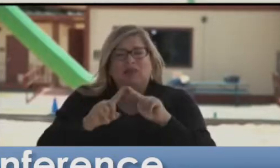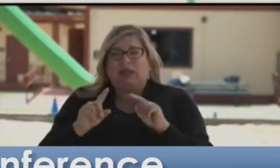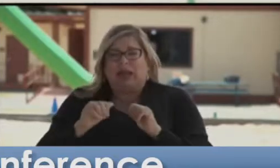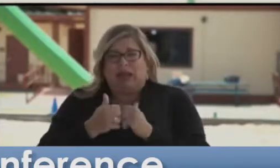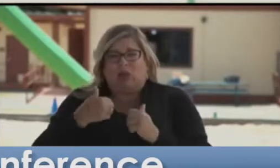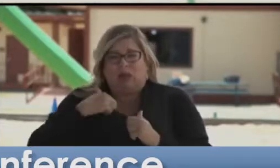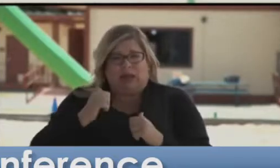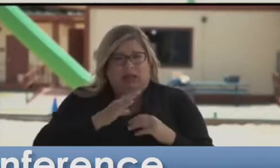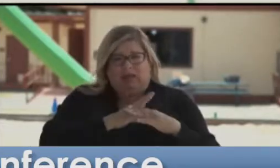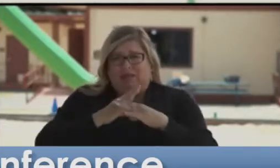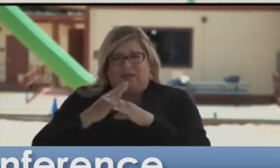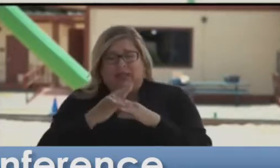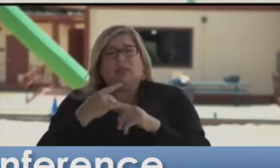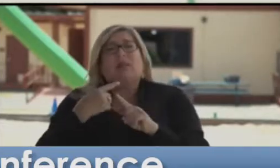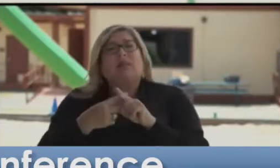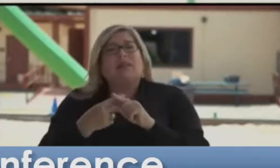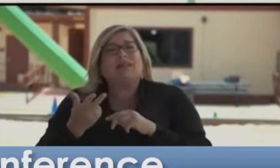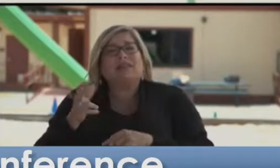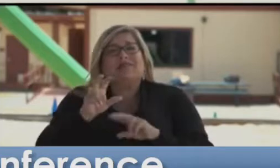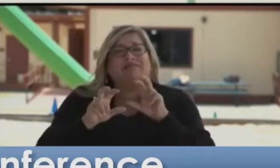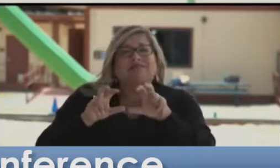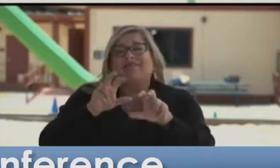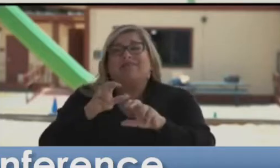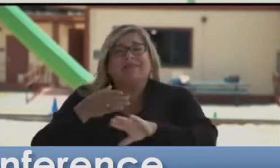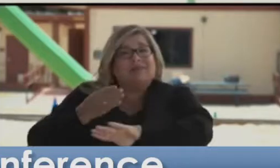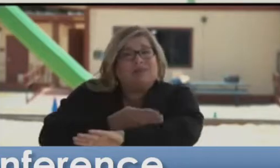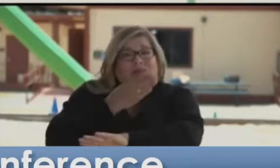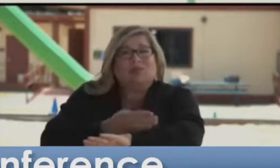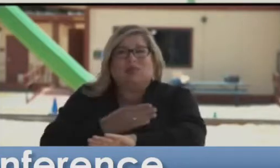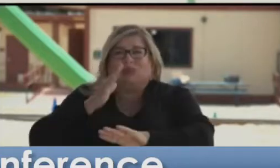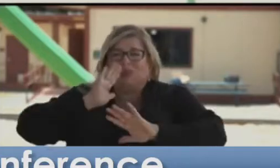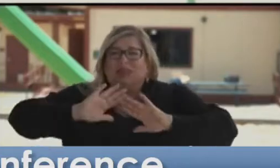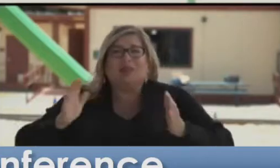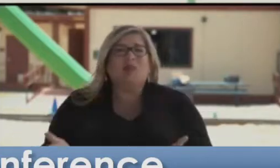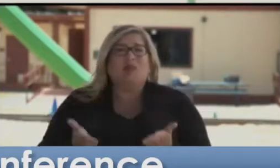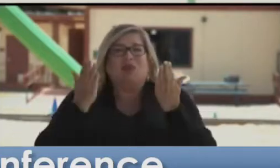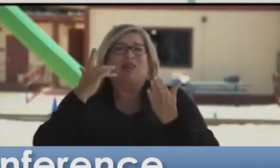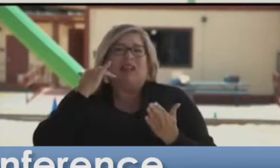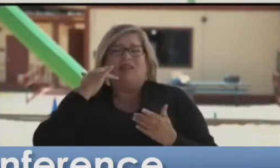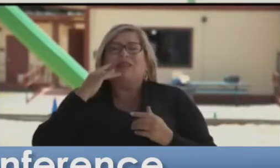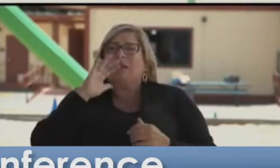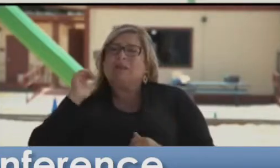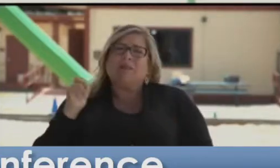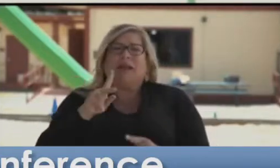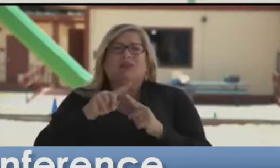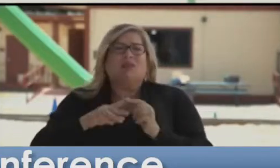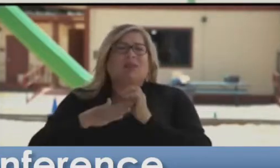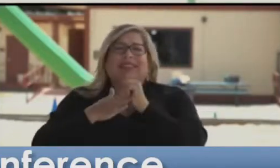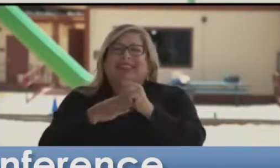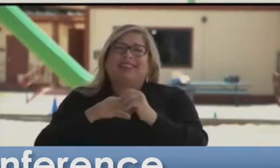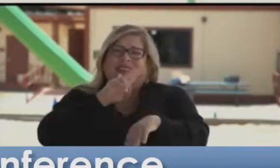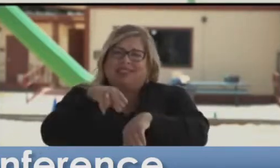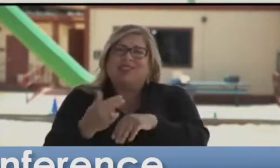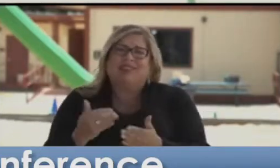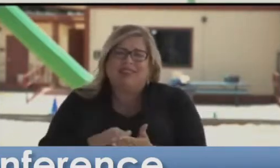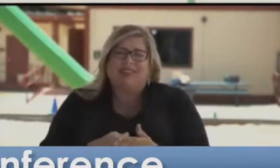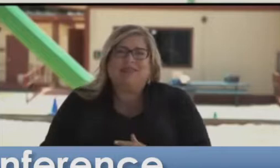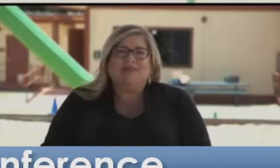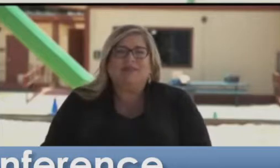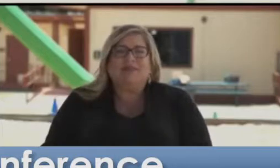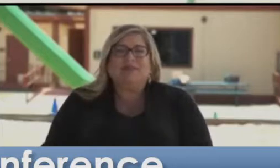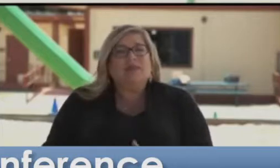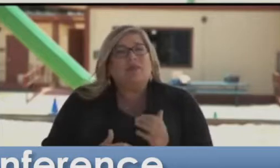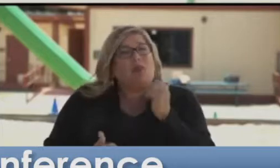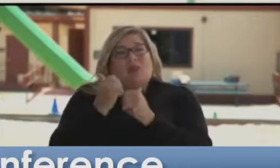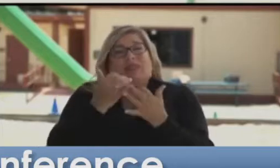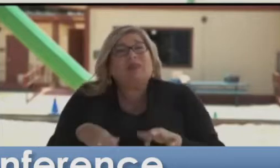interventions and investments are going to catapult California back to that leadership position. And more important, it will enable all